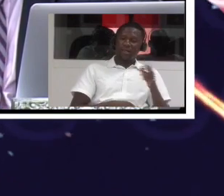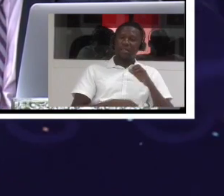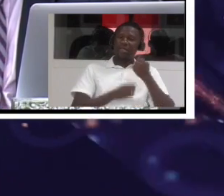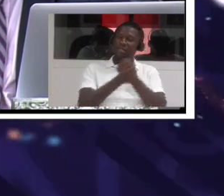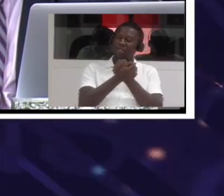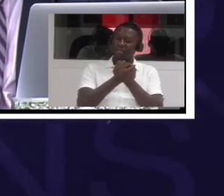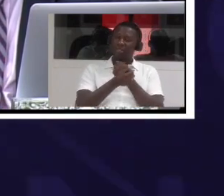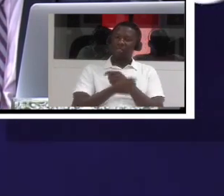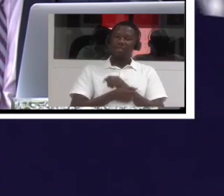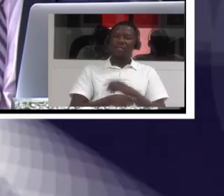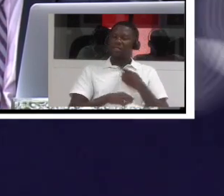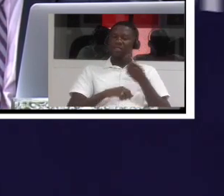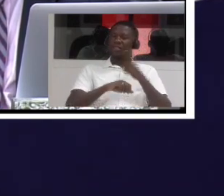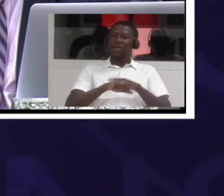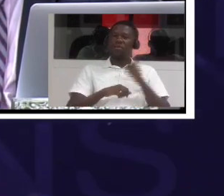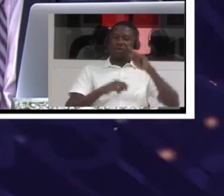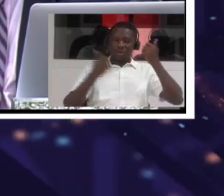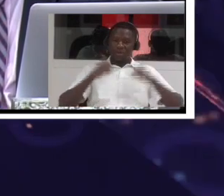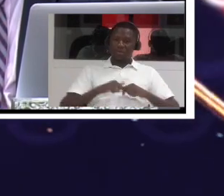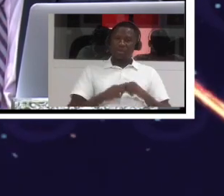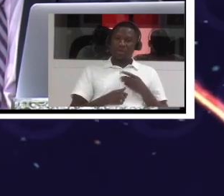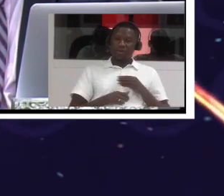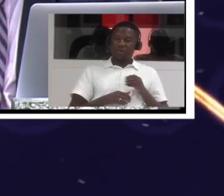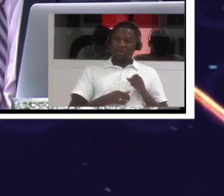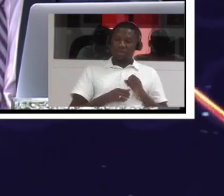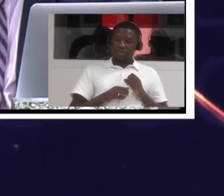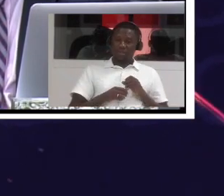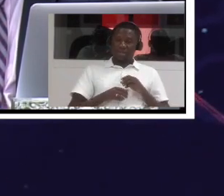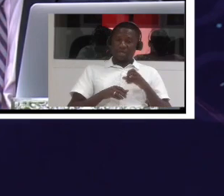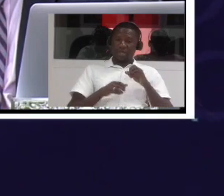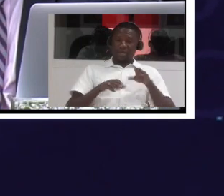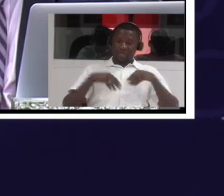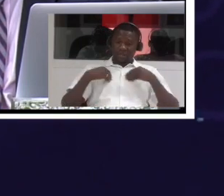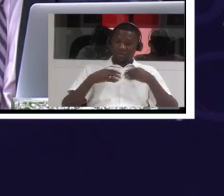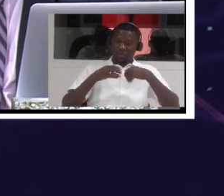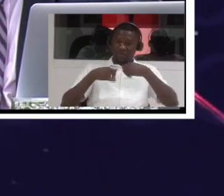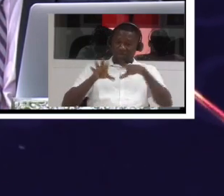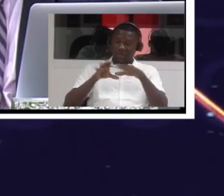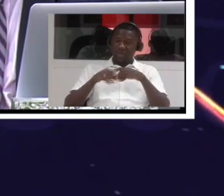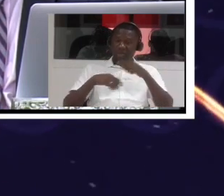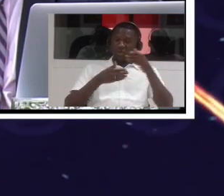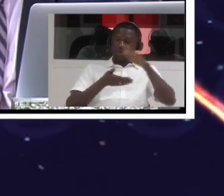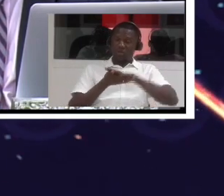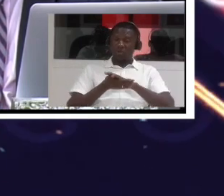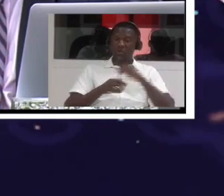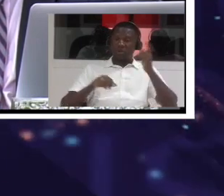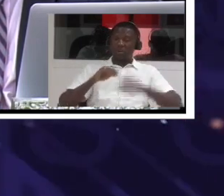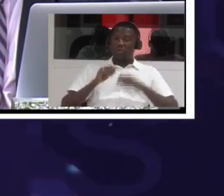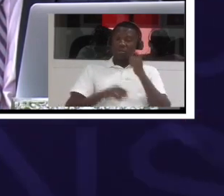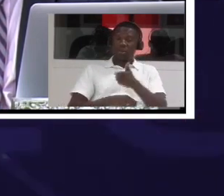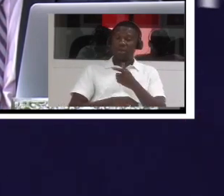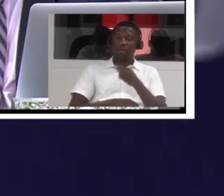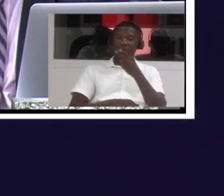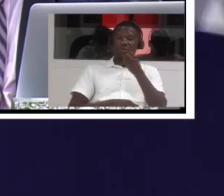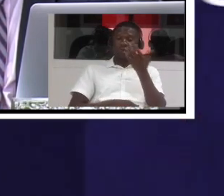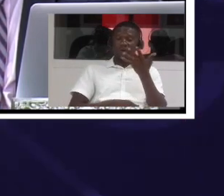what happened? They were released on bail for $25,000, wasn't it? Yes. And they were taken